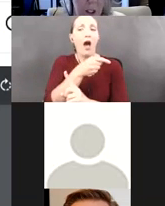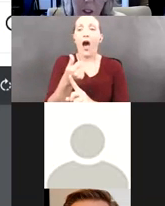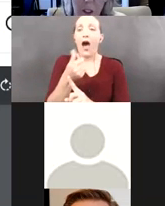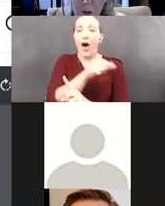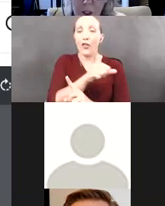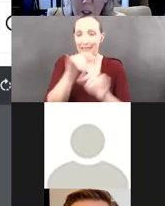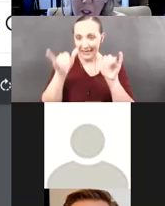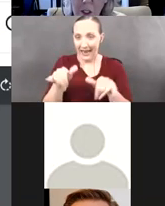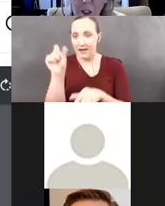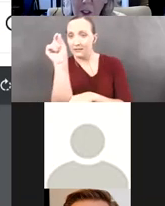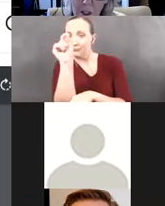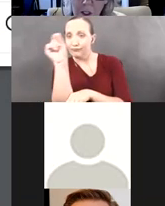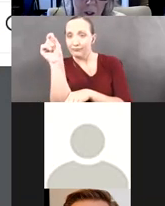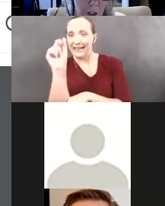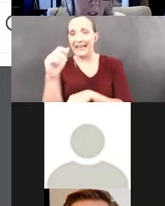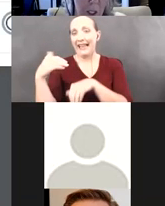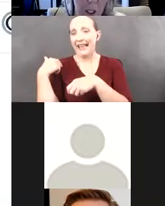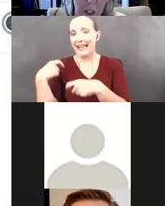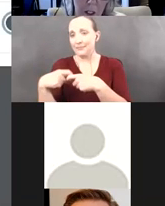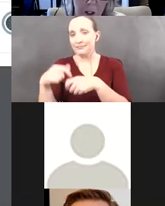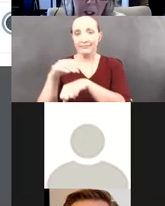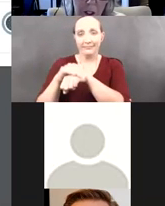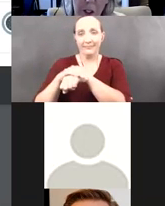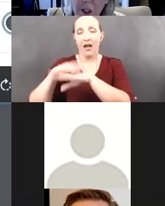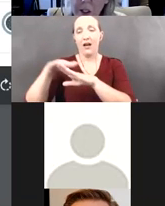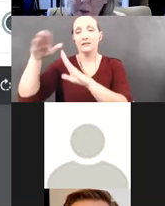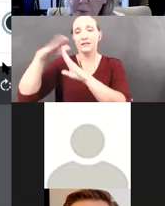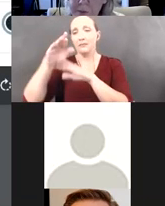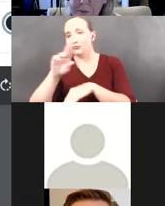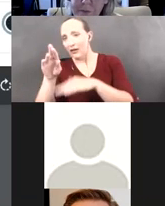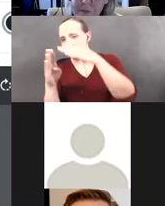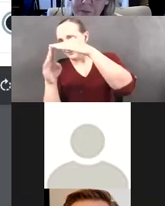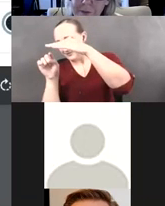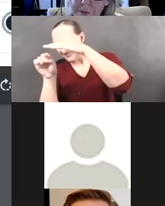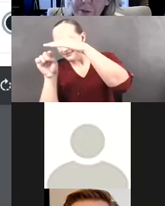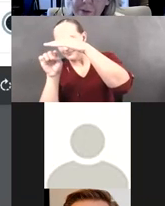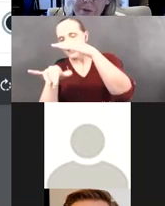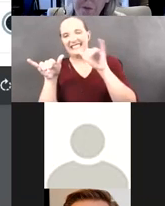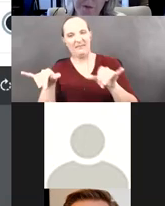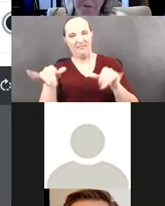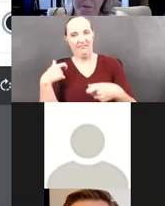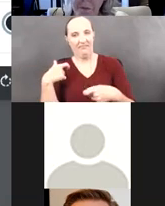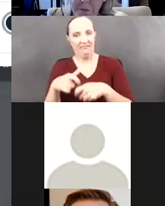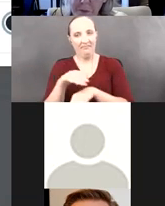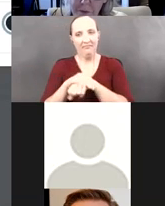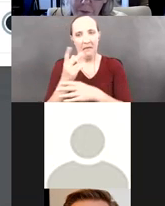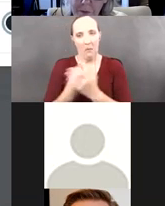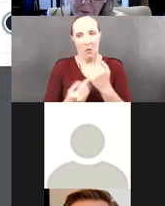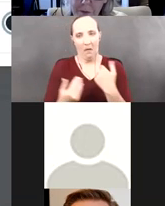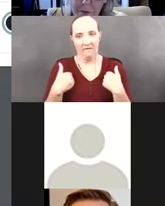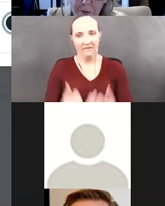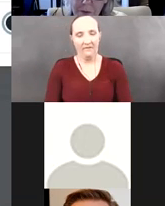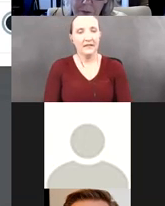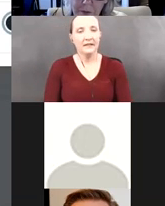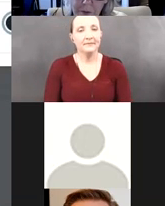los from demás English recursos to que Spanish pueden by cambiar entre switching the inglés y toggle español switch on the top right-hand side of the utilizando el screen. interruptor que